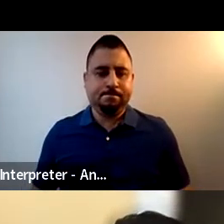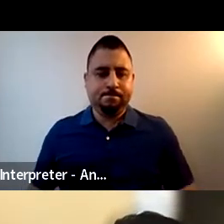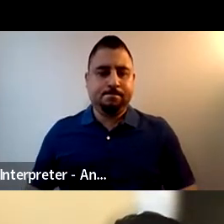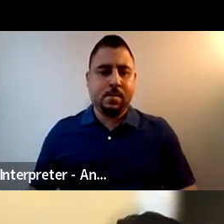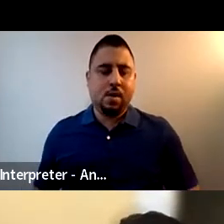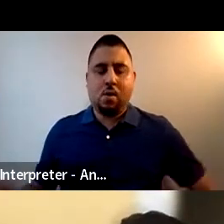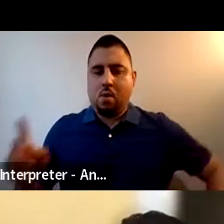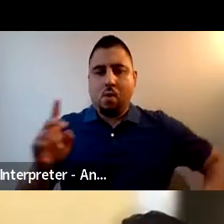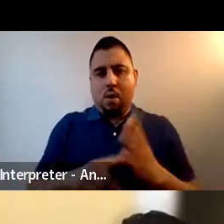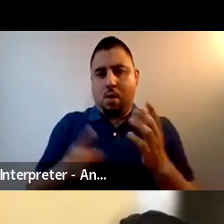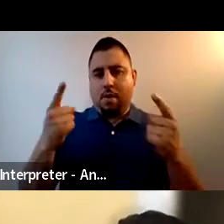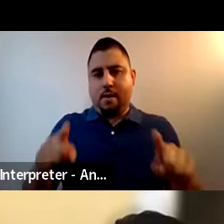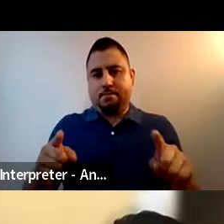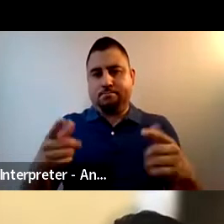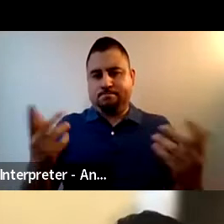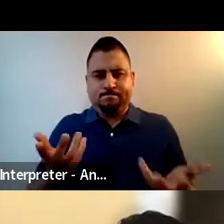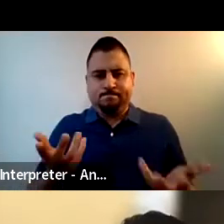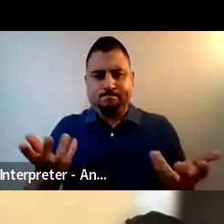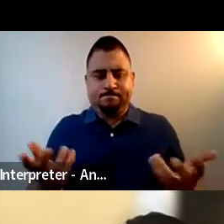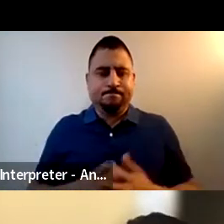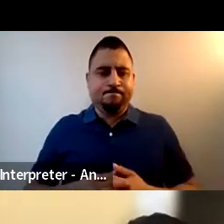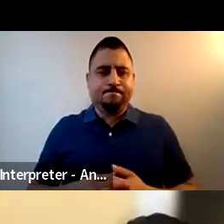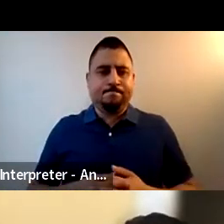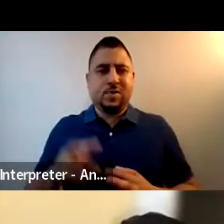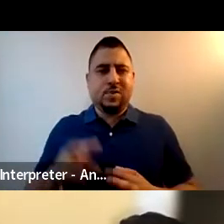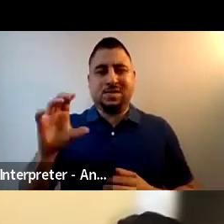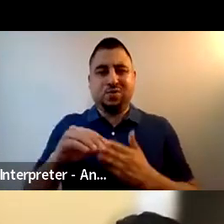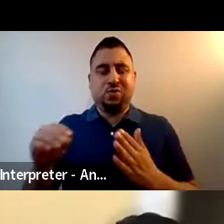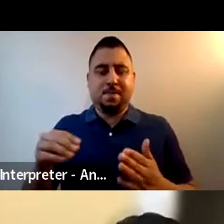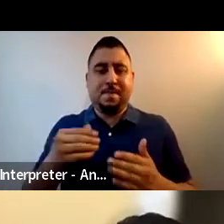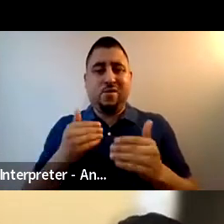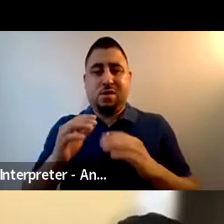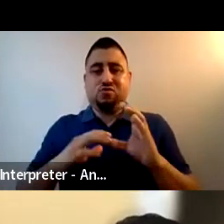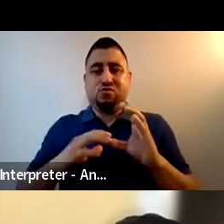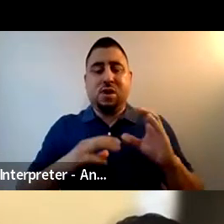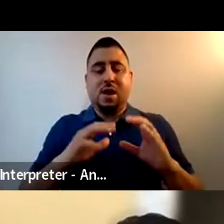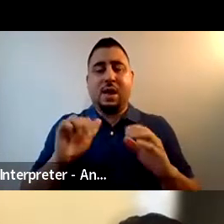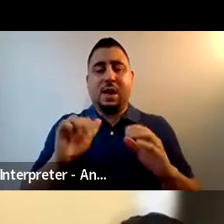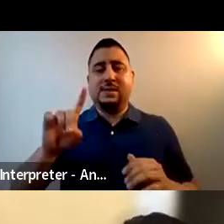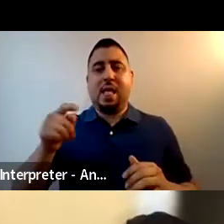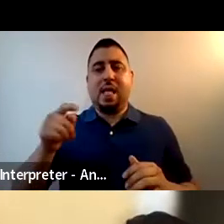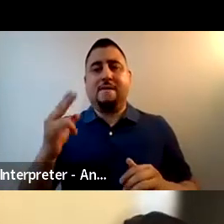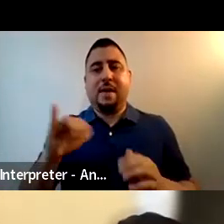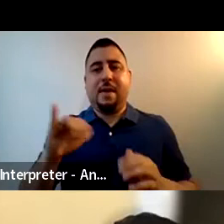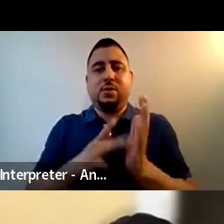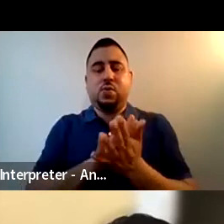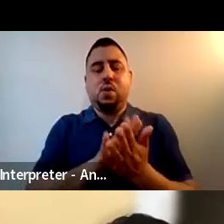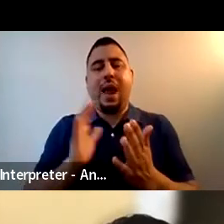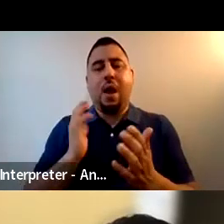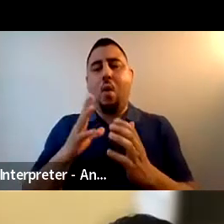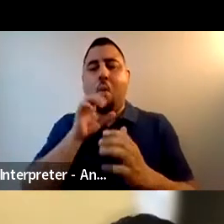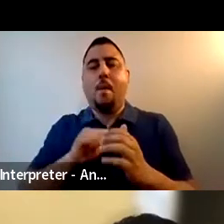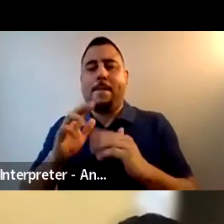What will happen to those 600 extra students? Just before the construction of the Adelphi Middle School began, we moved out of our old building